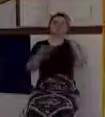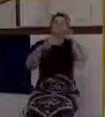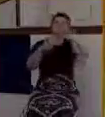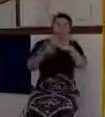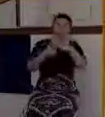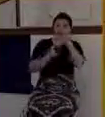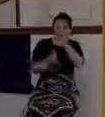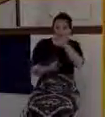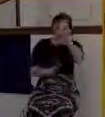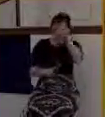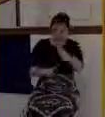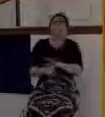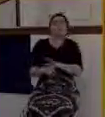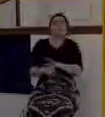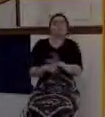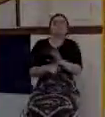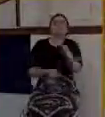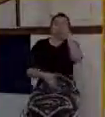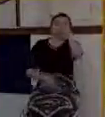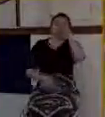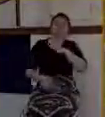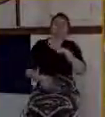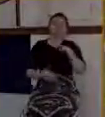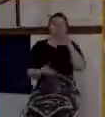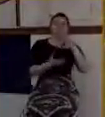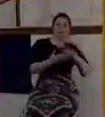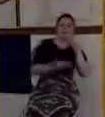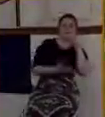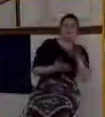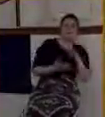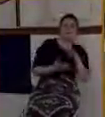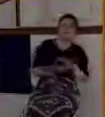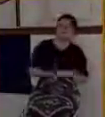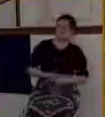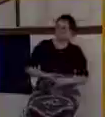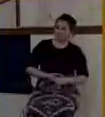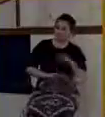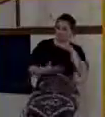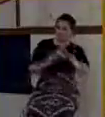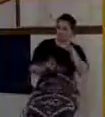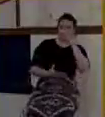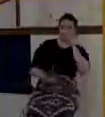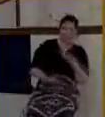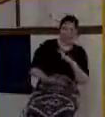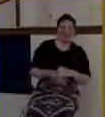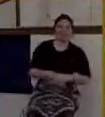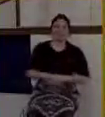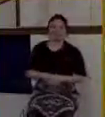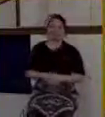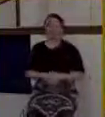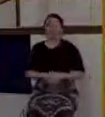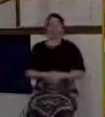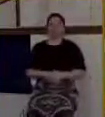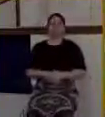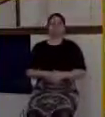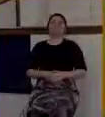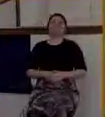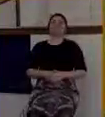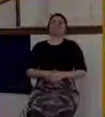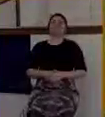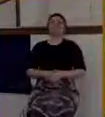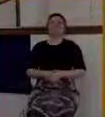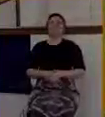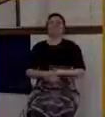and they would have a child. And that first child would be named after the deceased man. This was a way of kind of preserving the